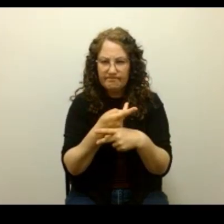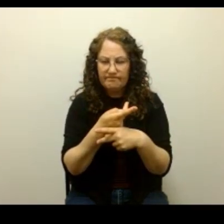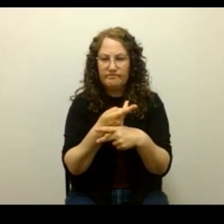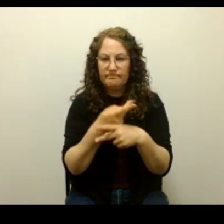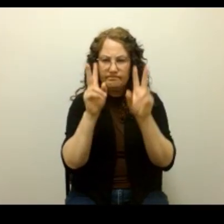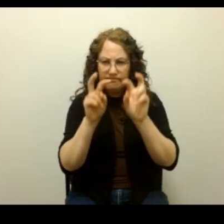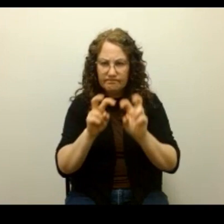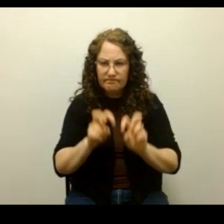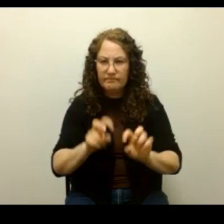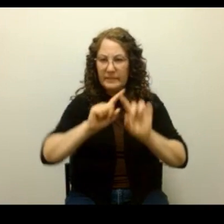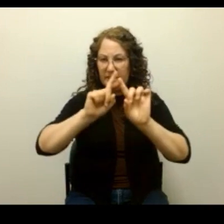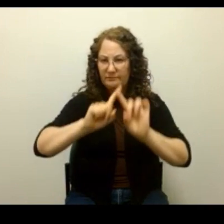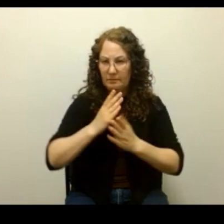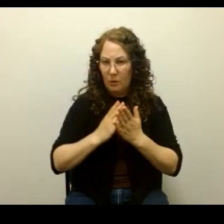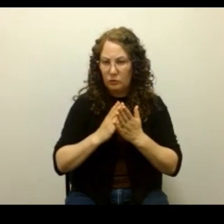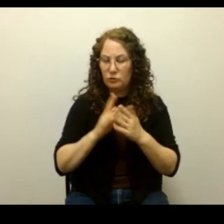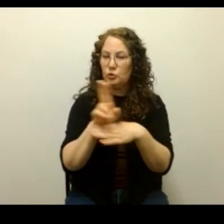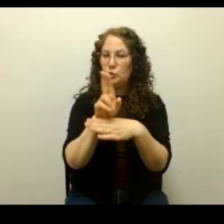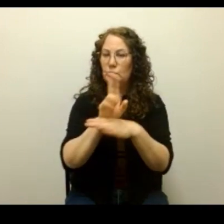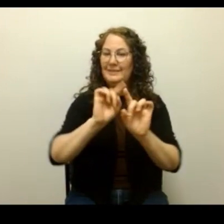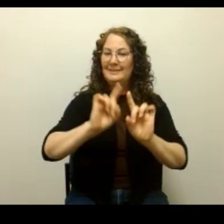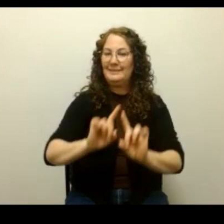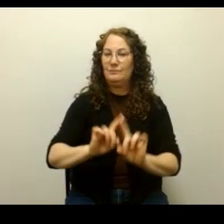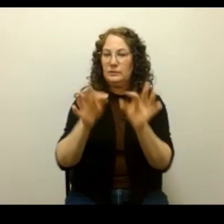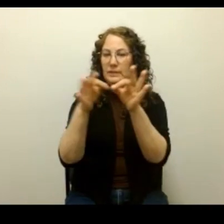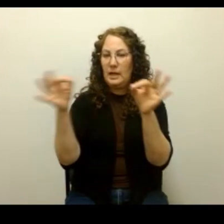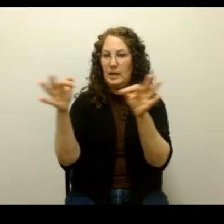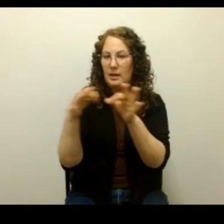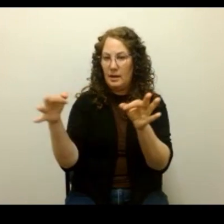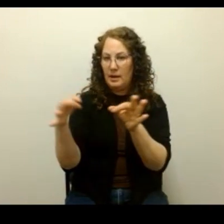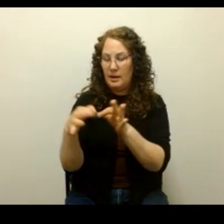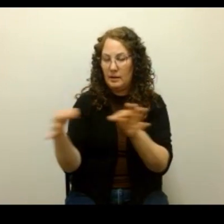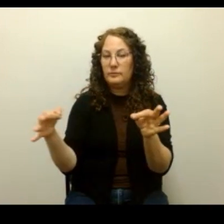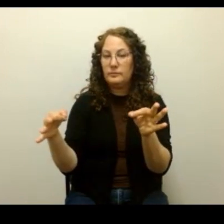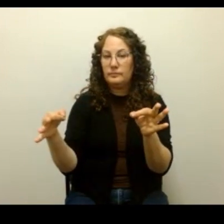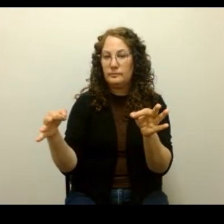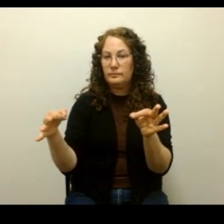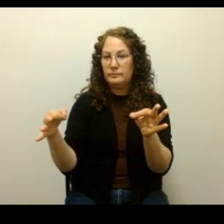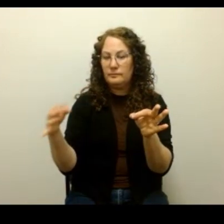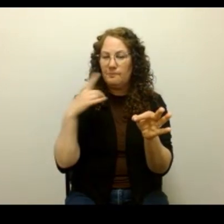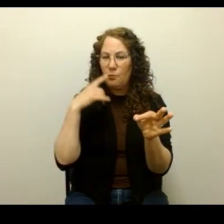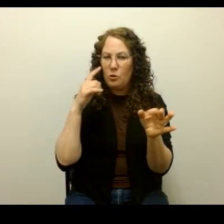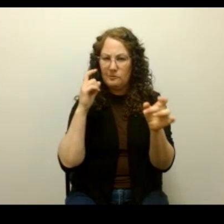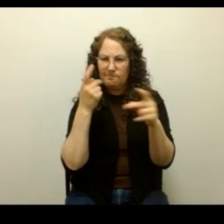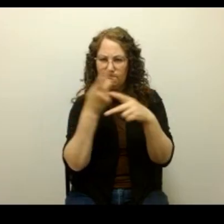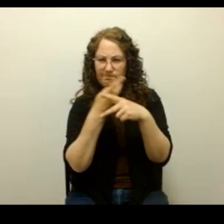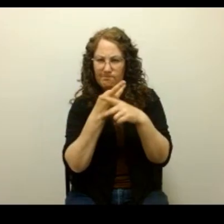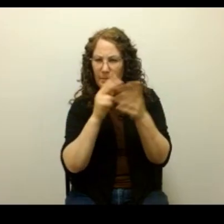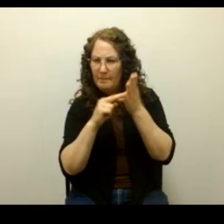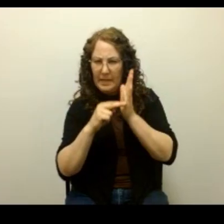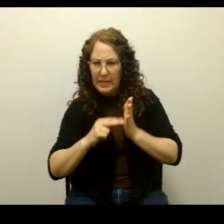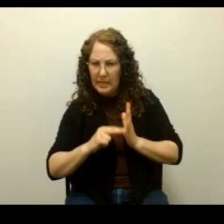into different parts, using different sentences to interpret that experience.